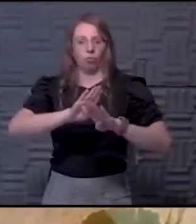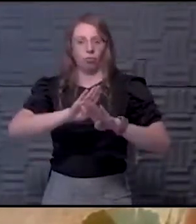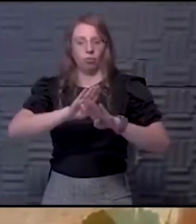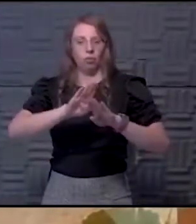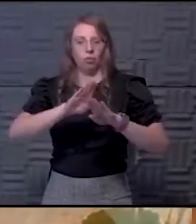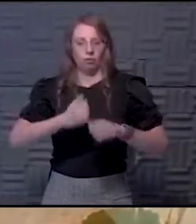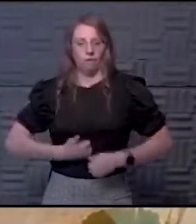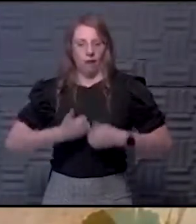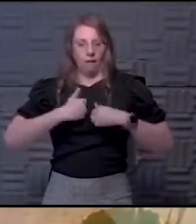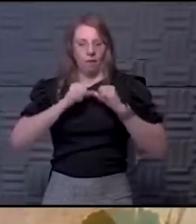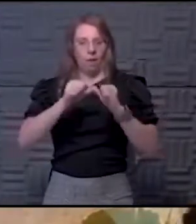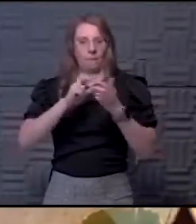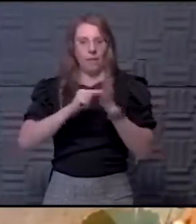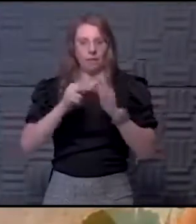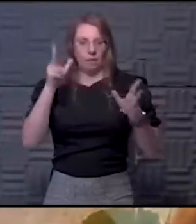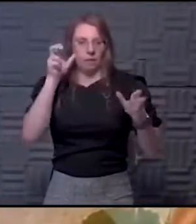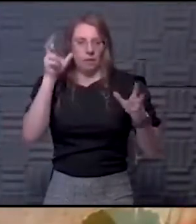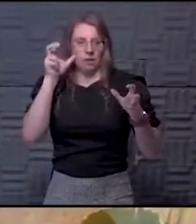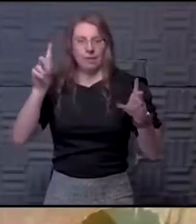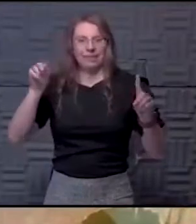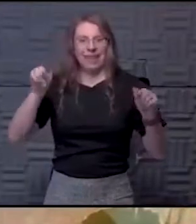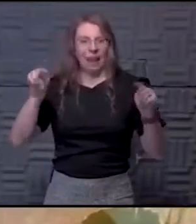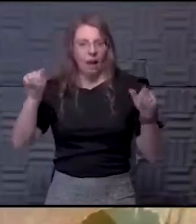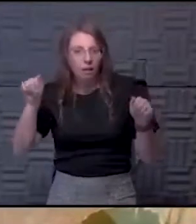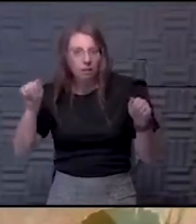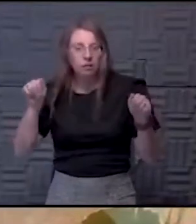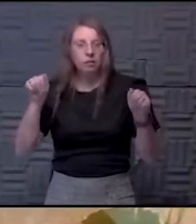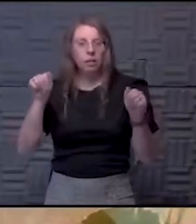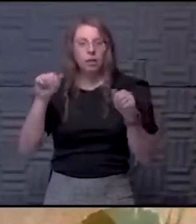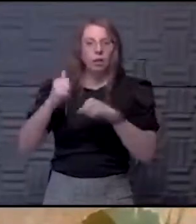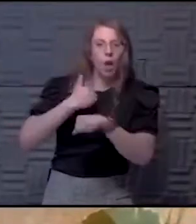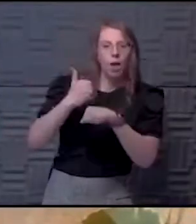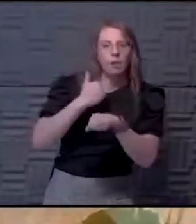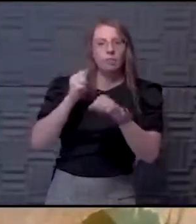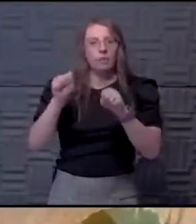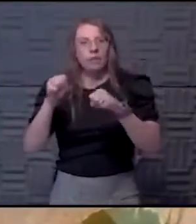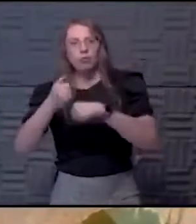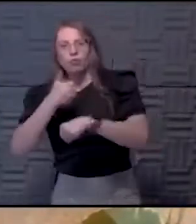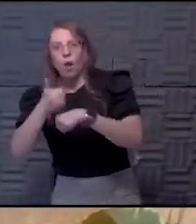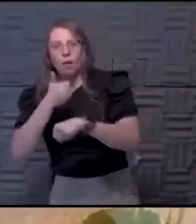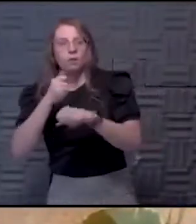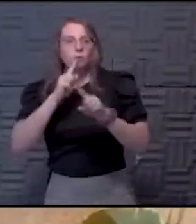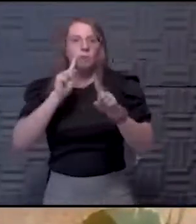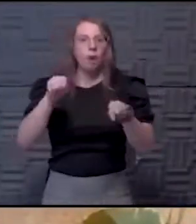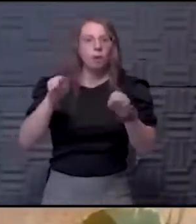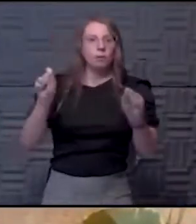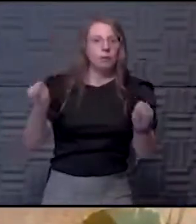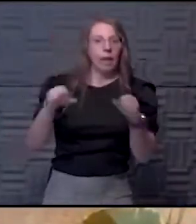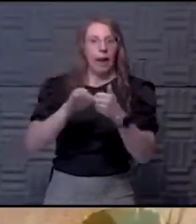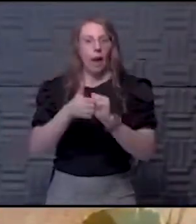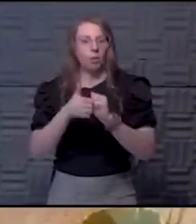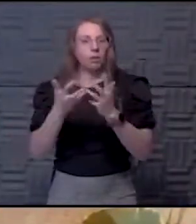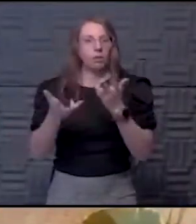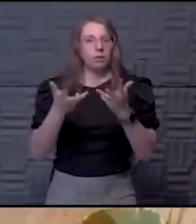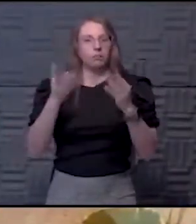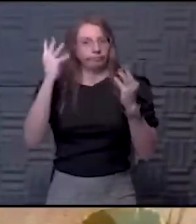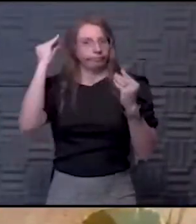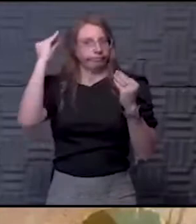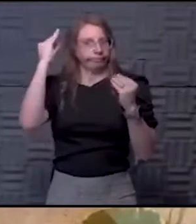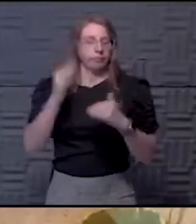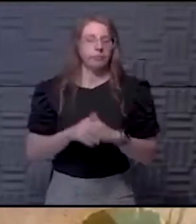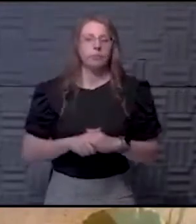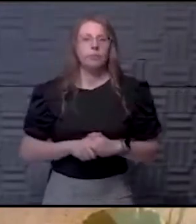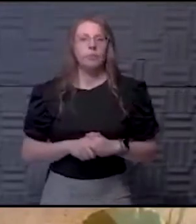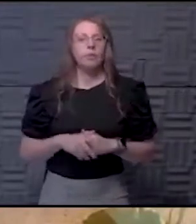Where we're always kind of taking in data and perceiving threats and potential threats that we can respond to. But it's really important that